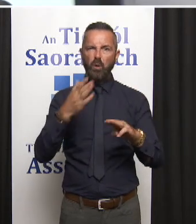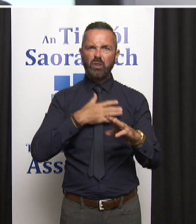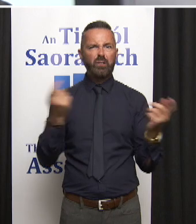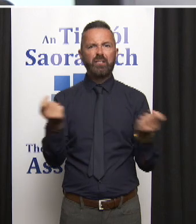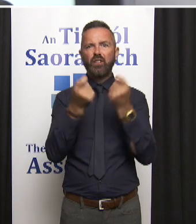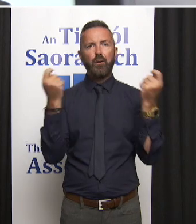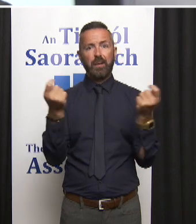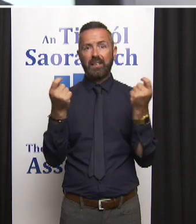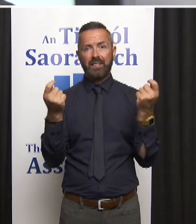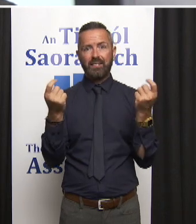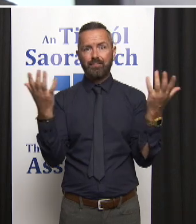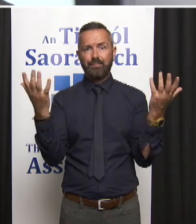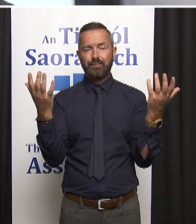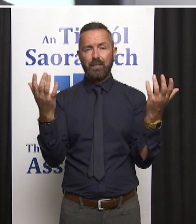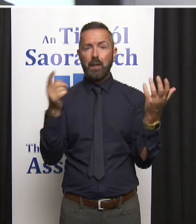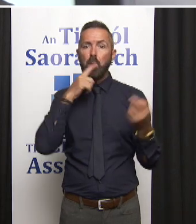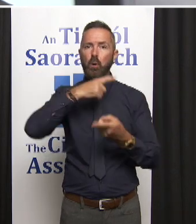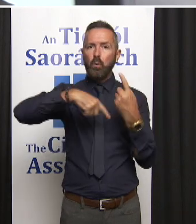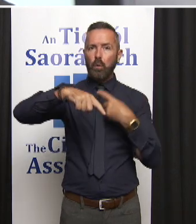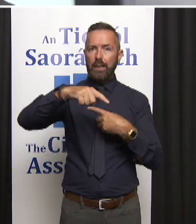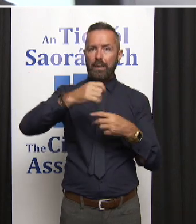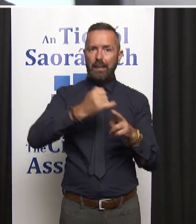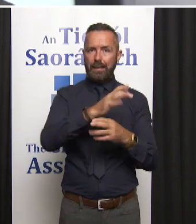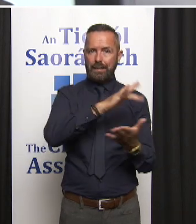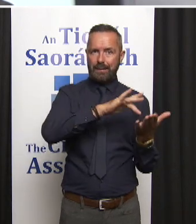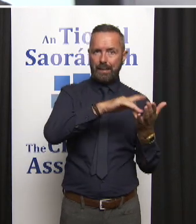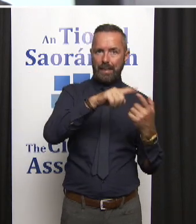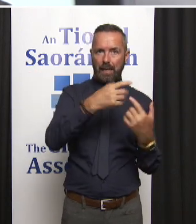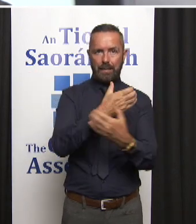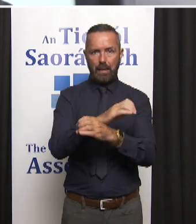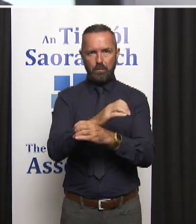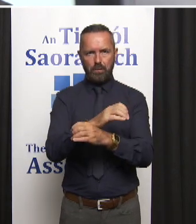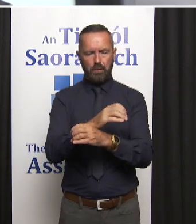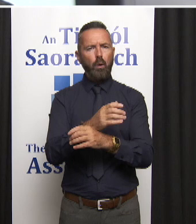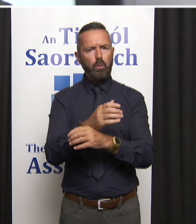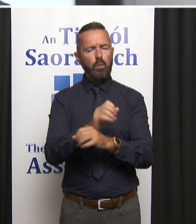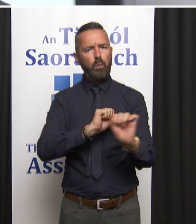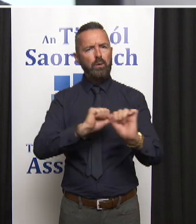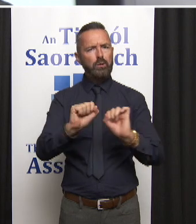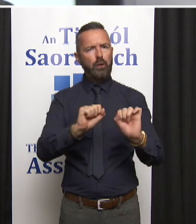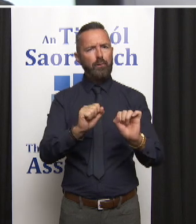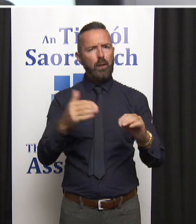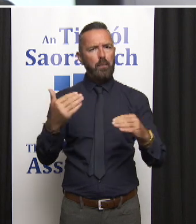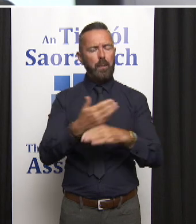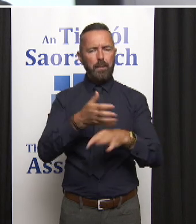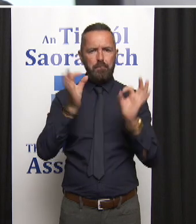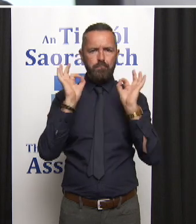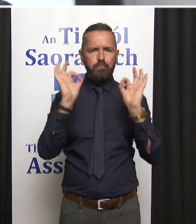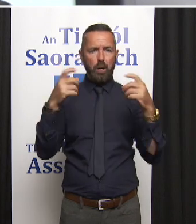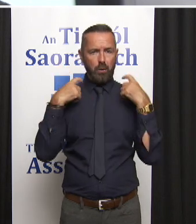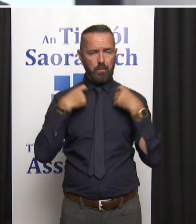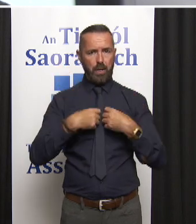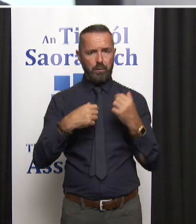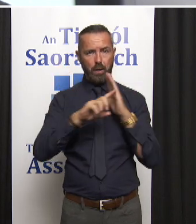city and county or counties have been very lucky to be served by many excellent Lord Mayors, Mayors and Cathaoirleach, these